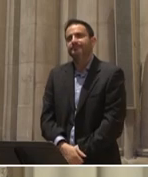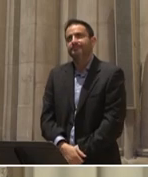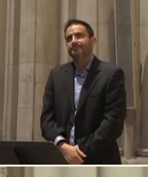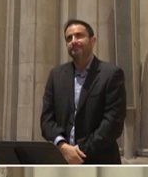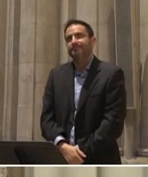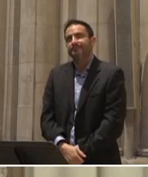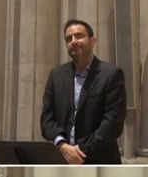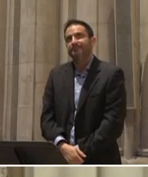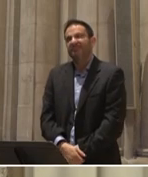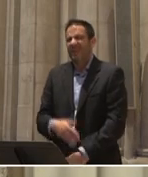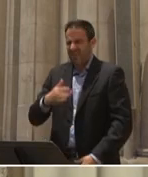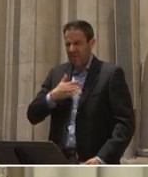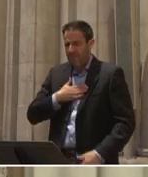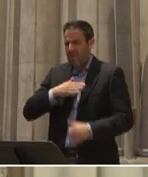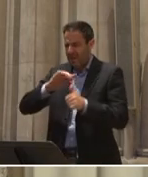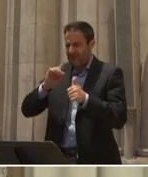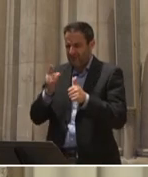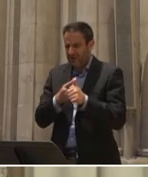So my first question,